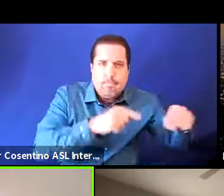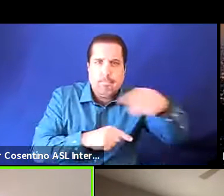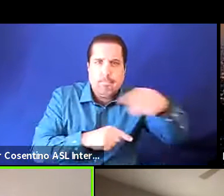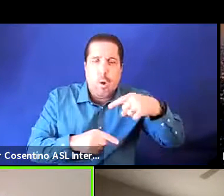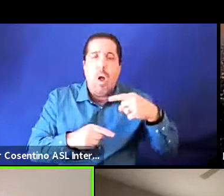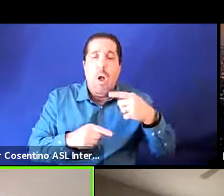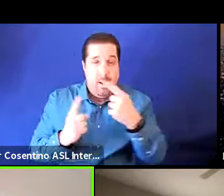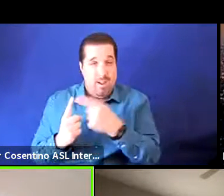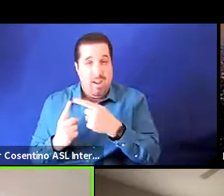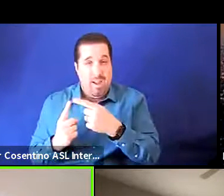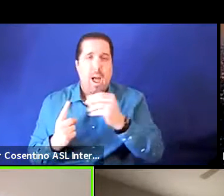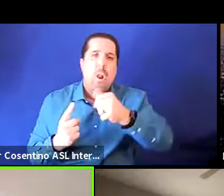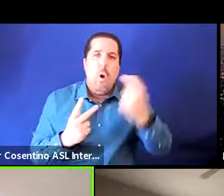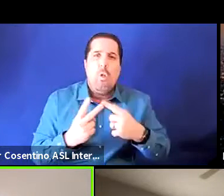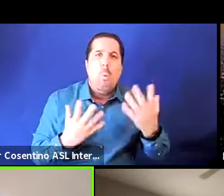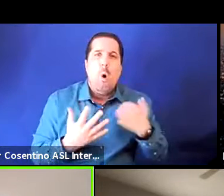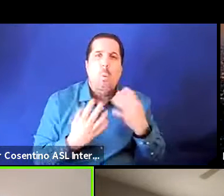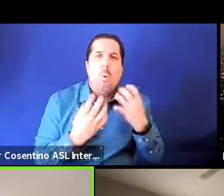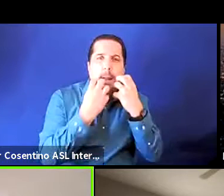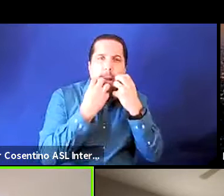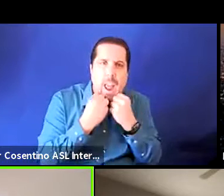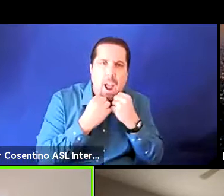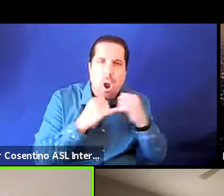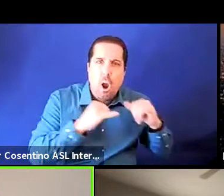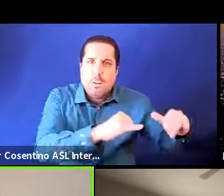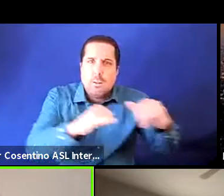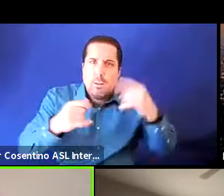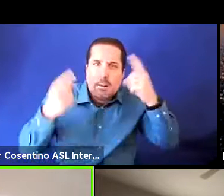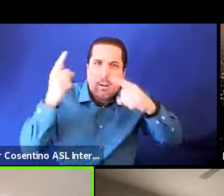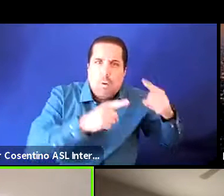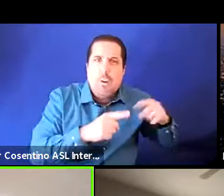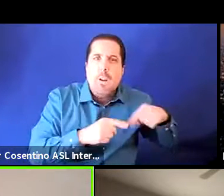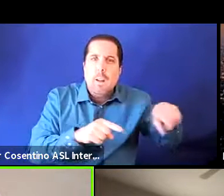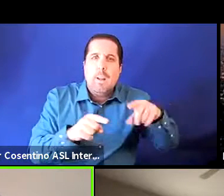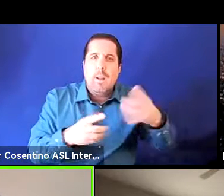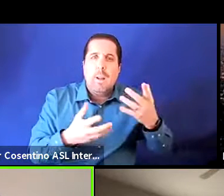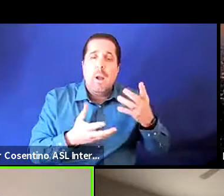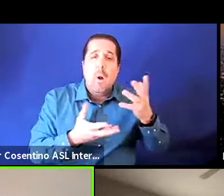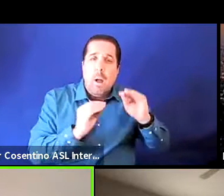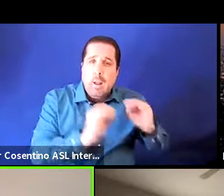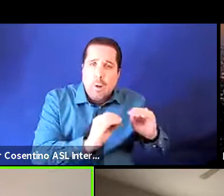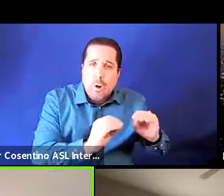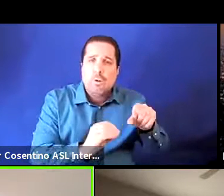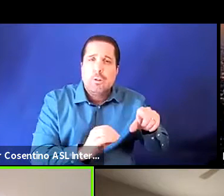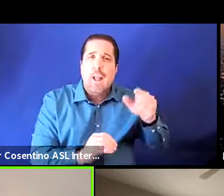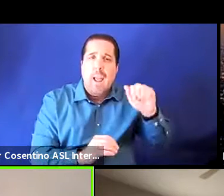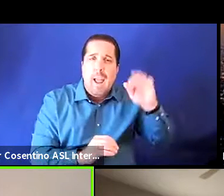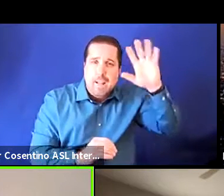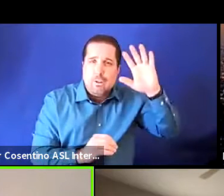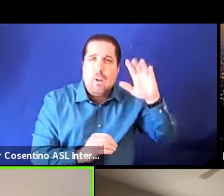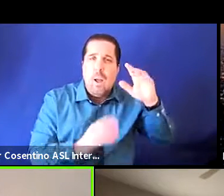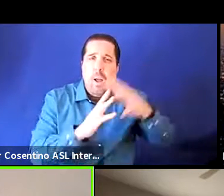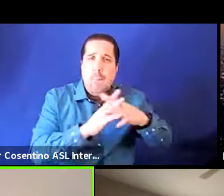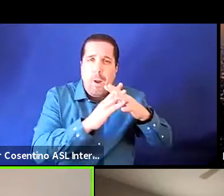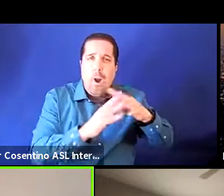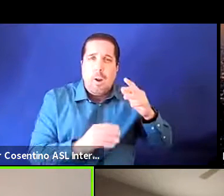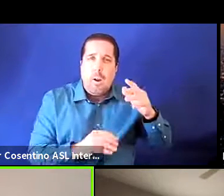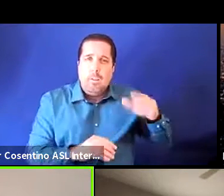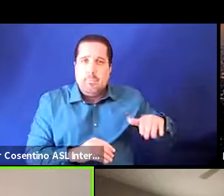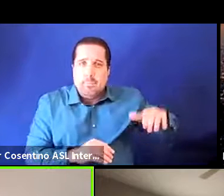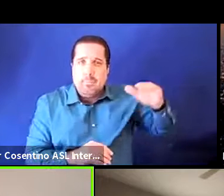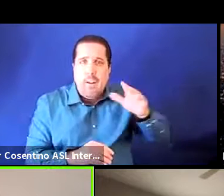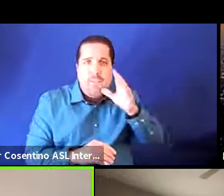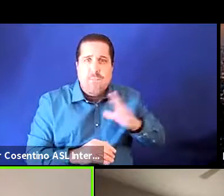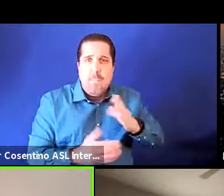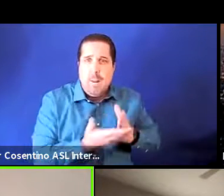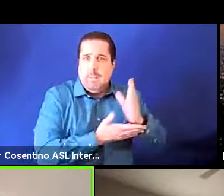care for, right? And so for me, one of those things is nurturing Asian American feminism as a political home and building up a